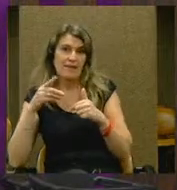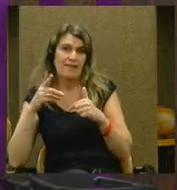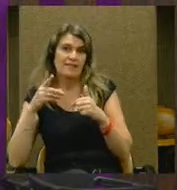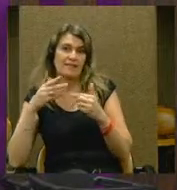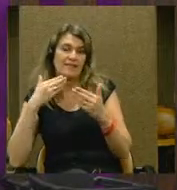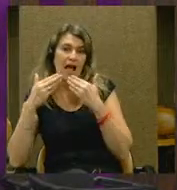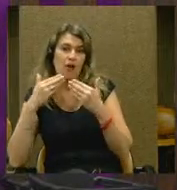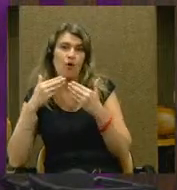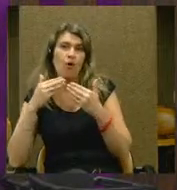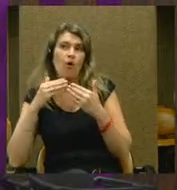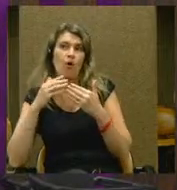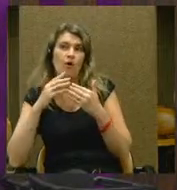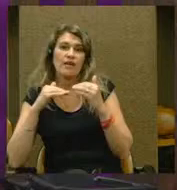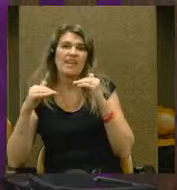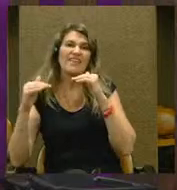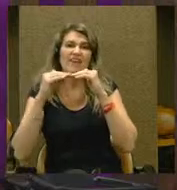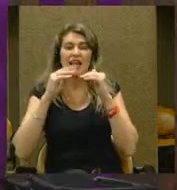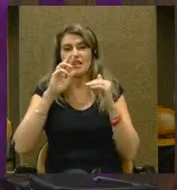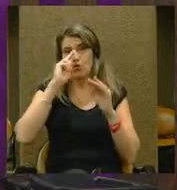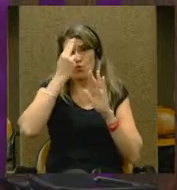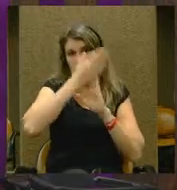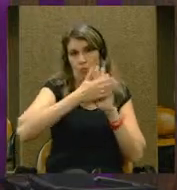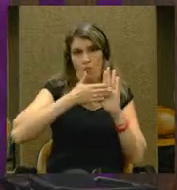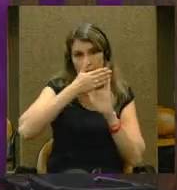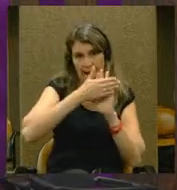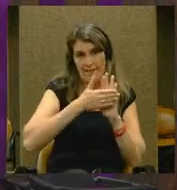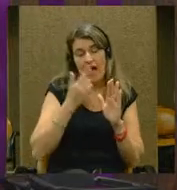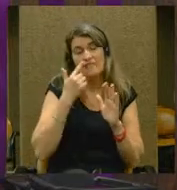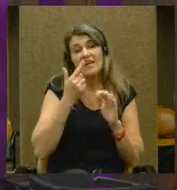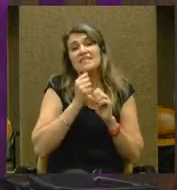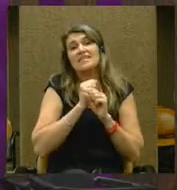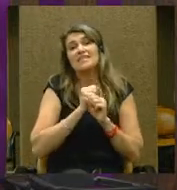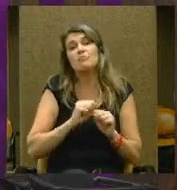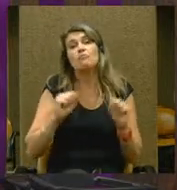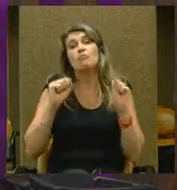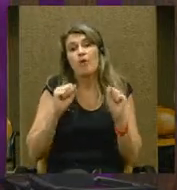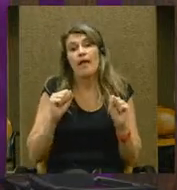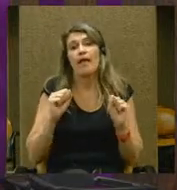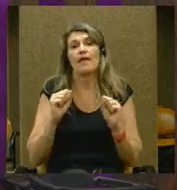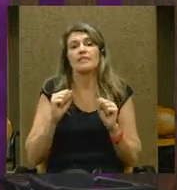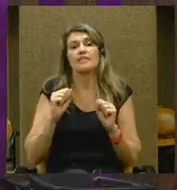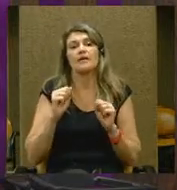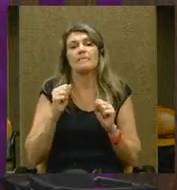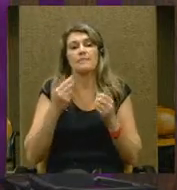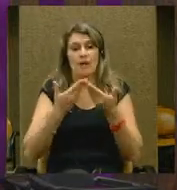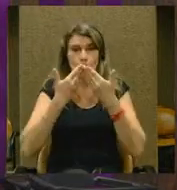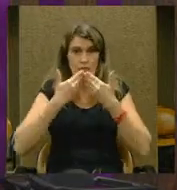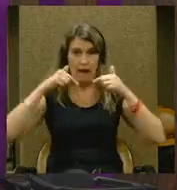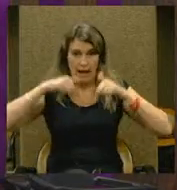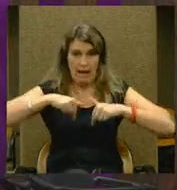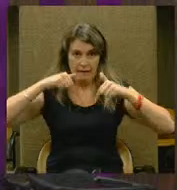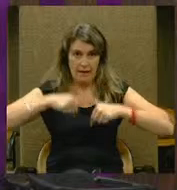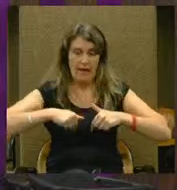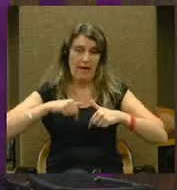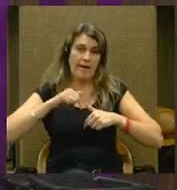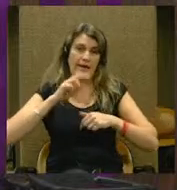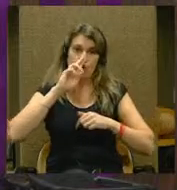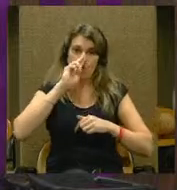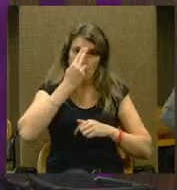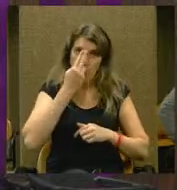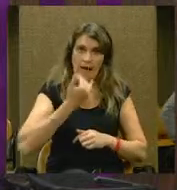trying to continue with this dialogue at a national level so that we can start